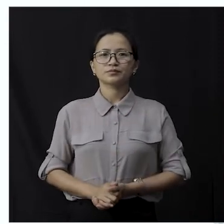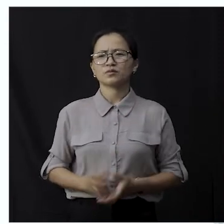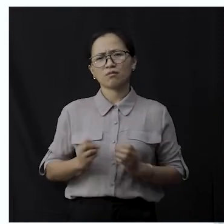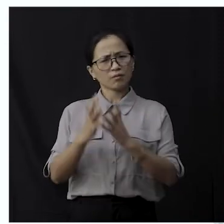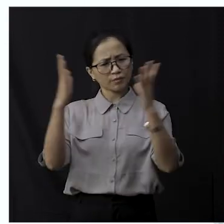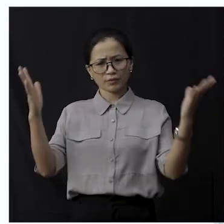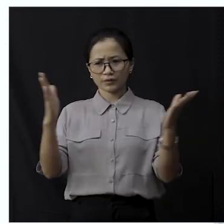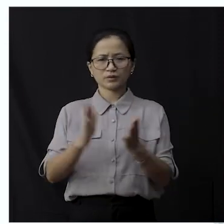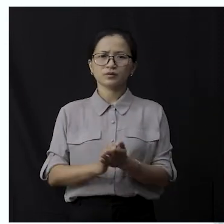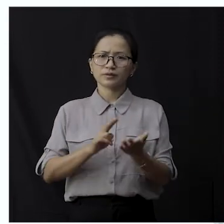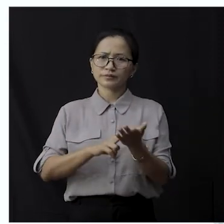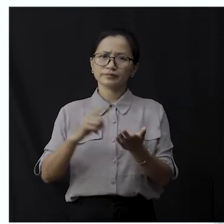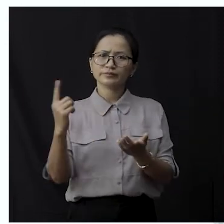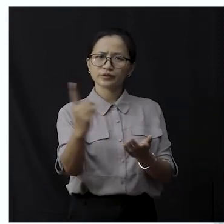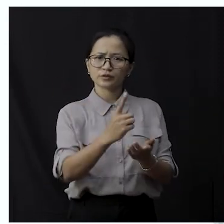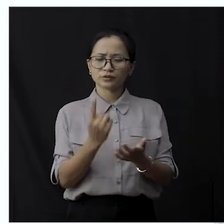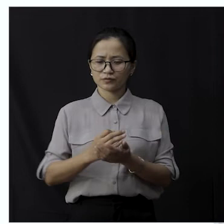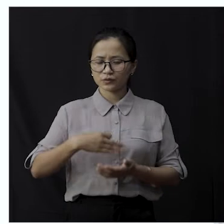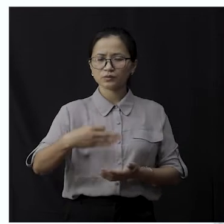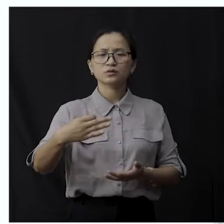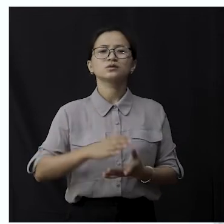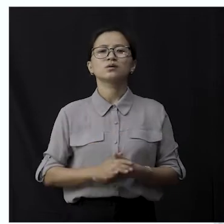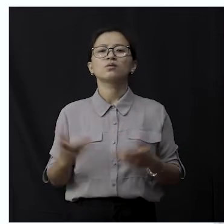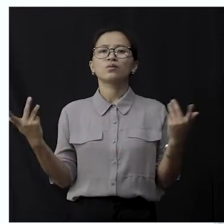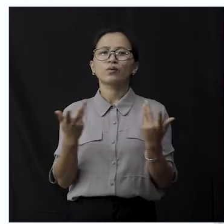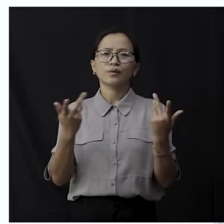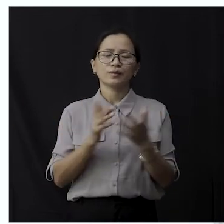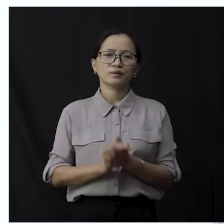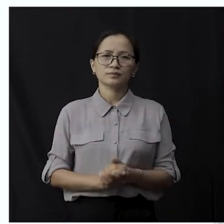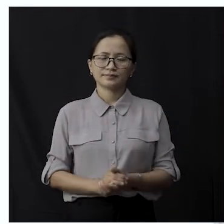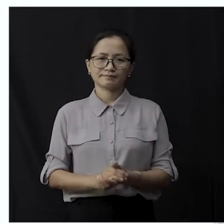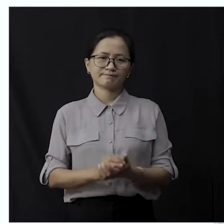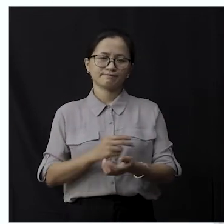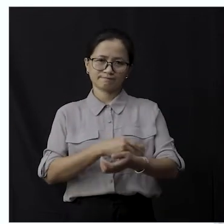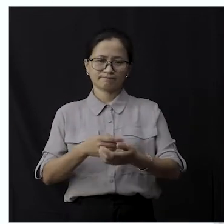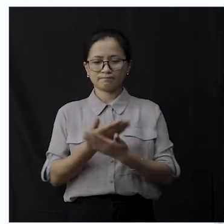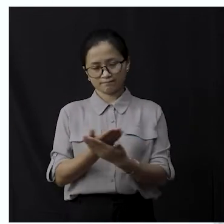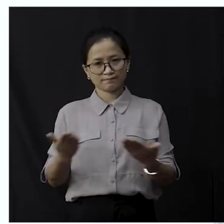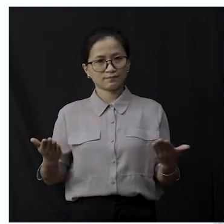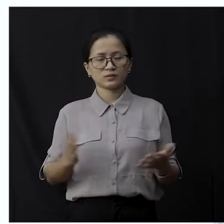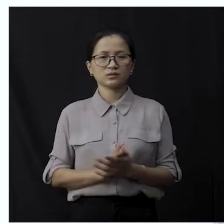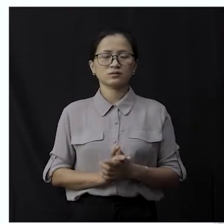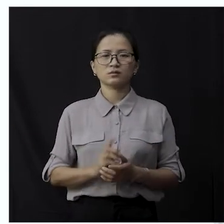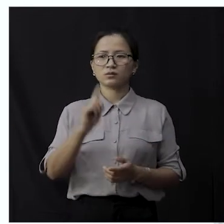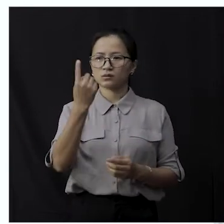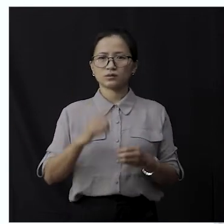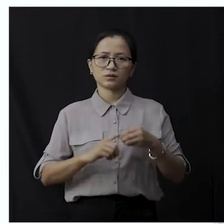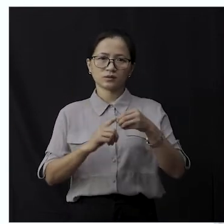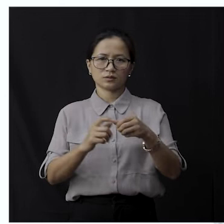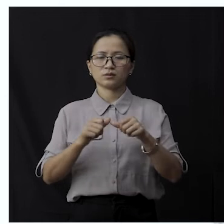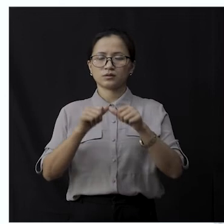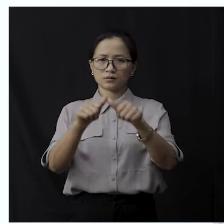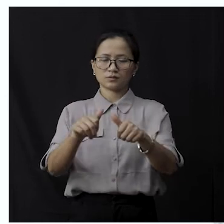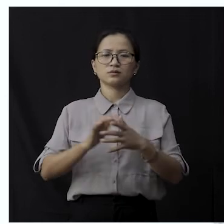many natural features around us. So what are those natural features? Let's name them. So the answer for question number 1